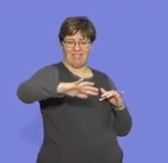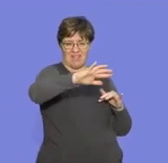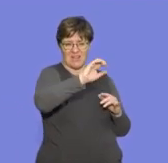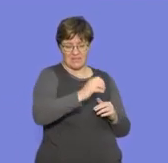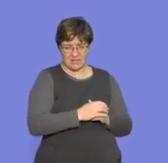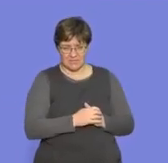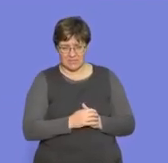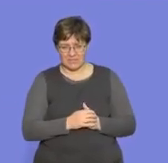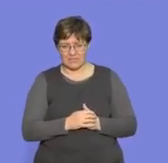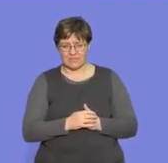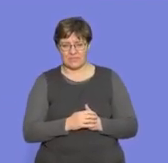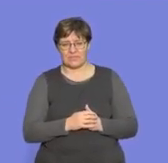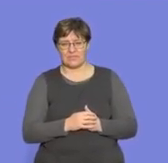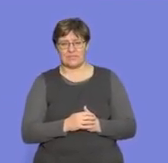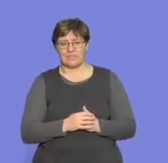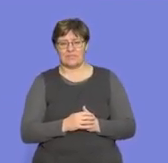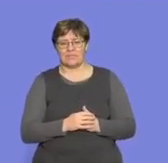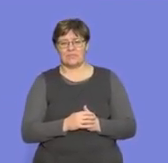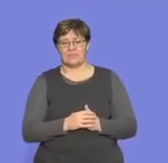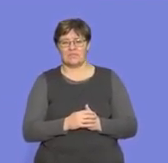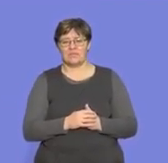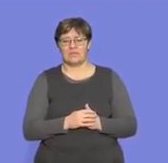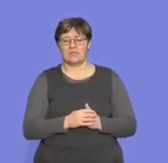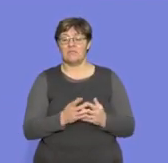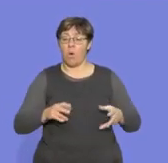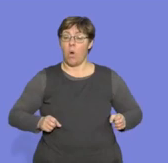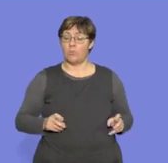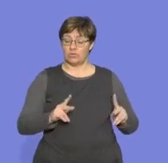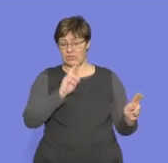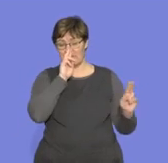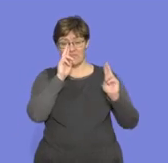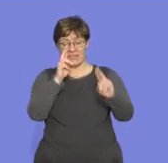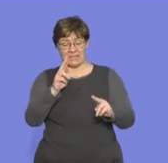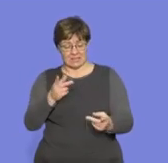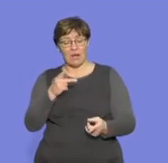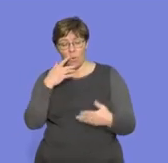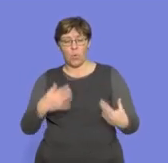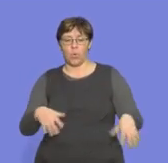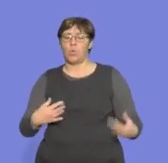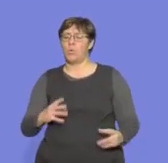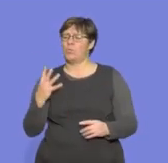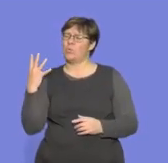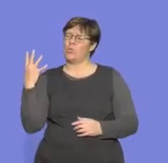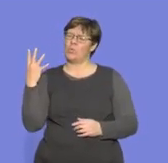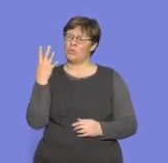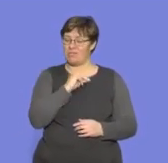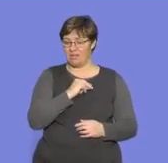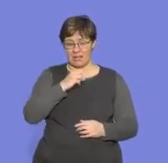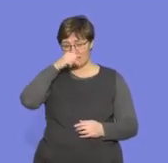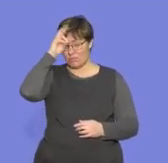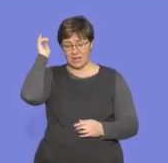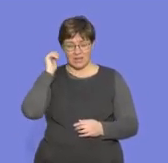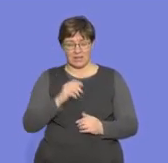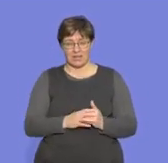so if you've had the Okay, opportunity so to visit these if areas, you've had the beautiful during opportunity to spring, visit these areas, lush beautiful lush during areas spring, covered with beautiful